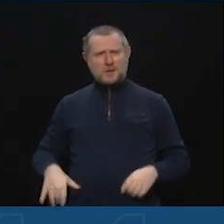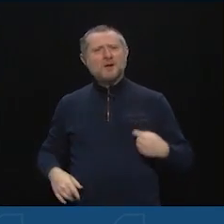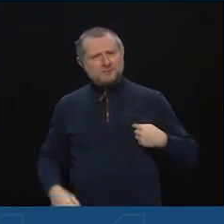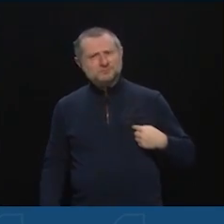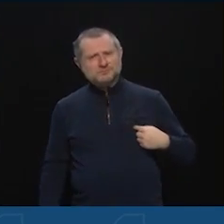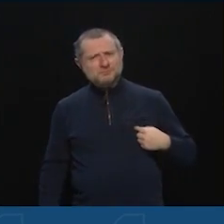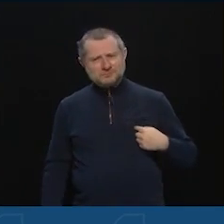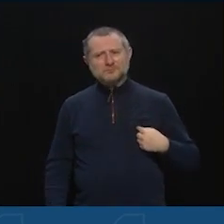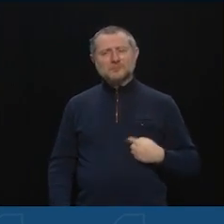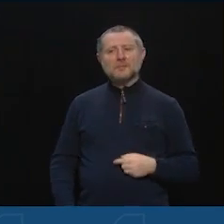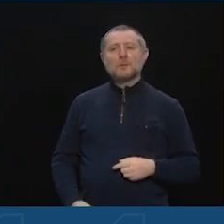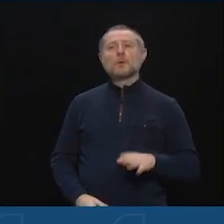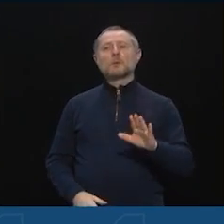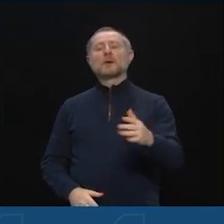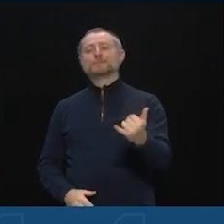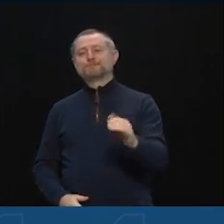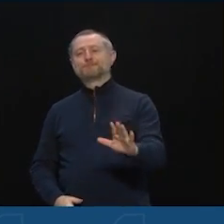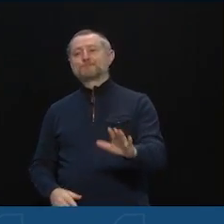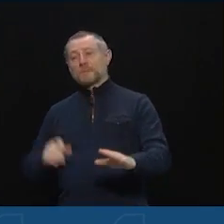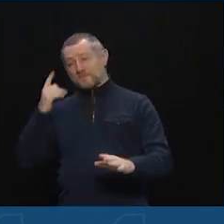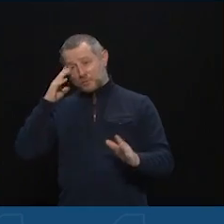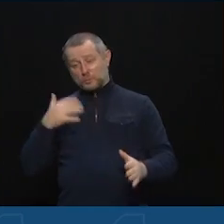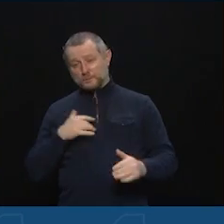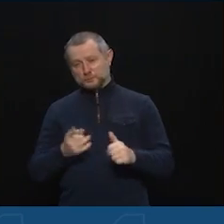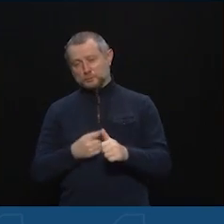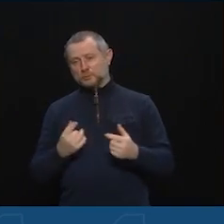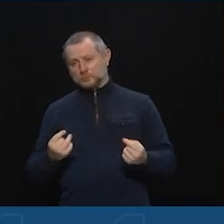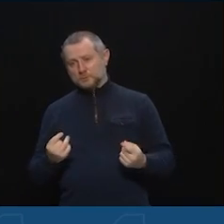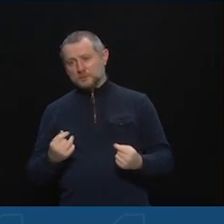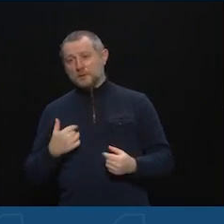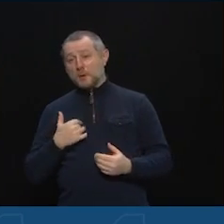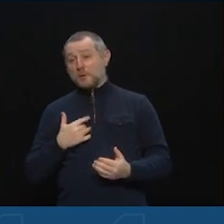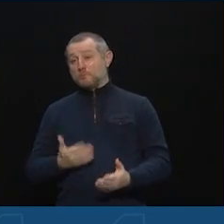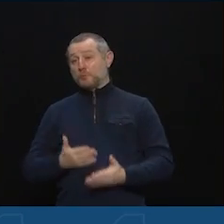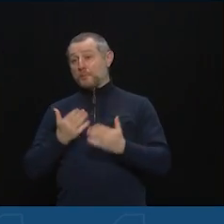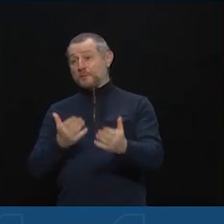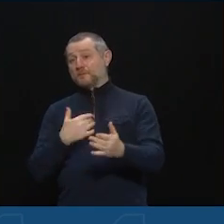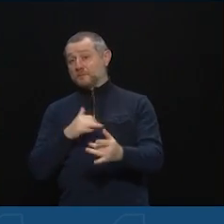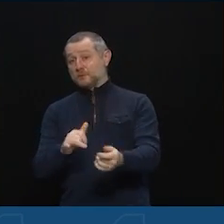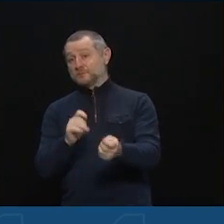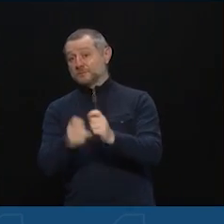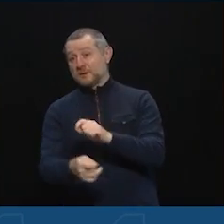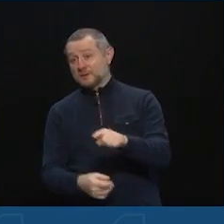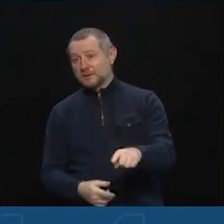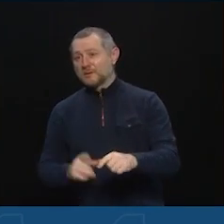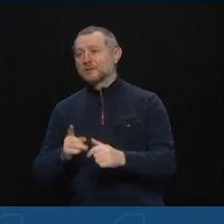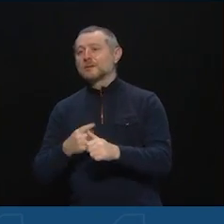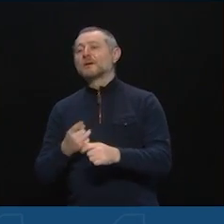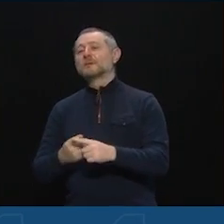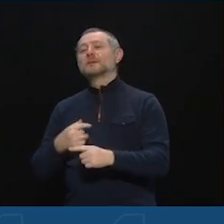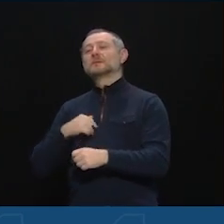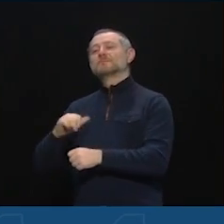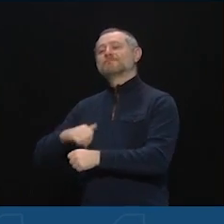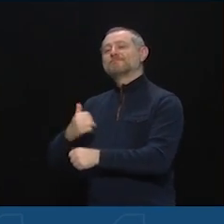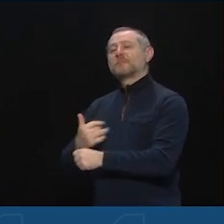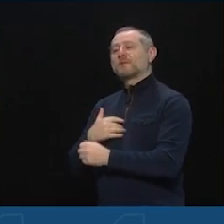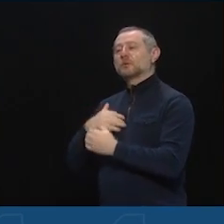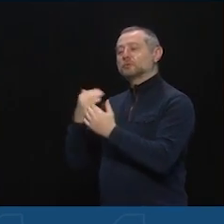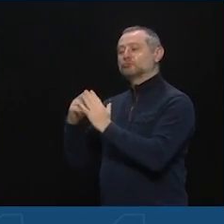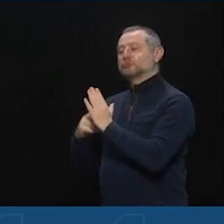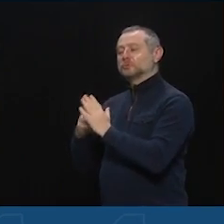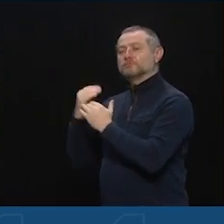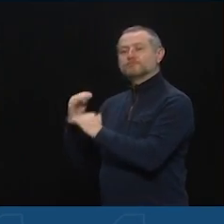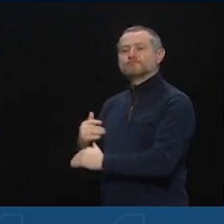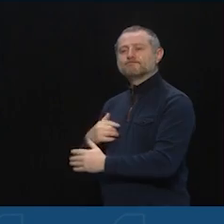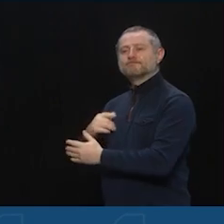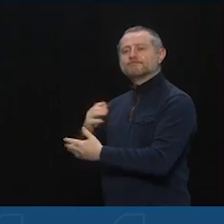We are actually in the process. What you do first is you propose the change, and then you have a regulation process. And so we'll be hearing from the public.